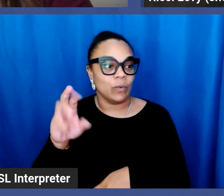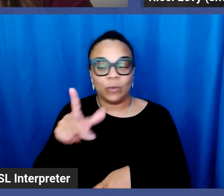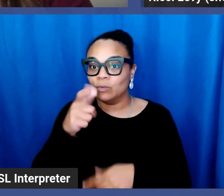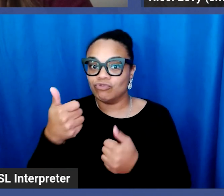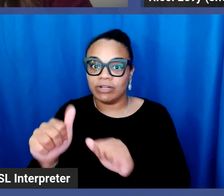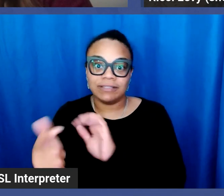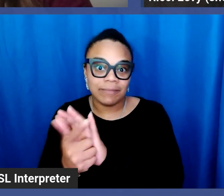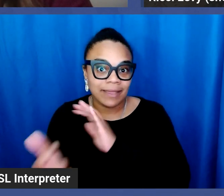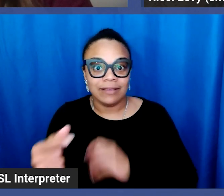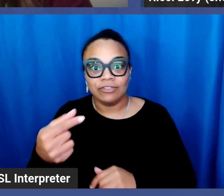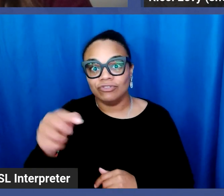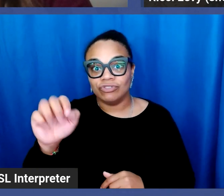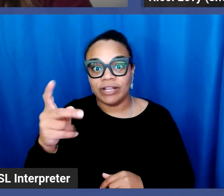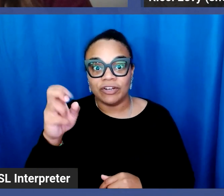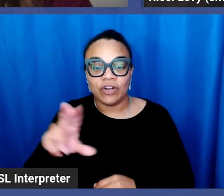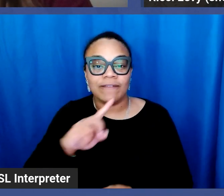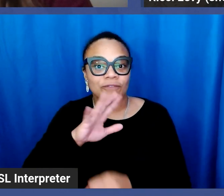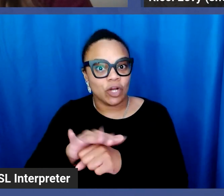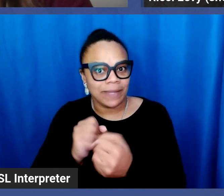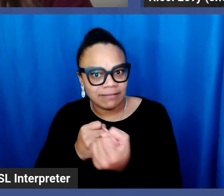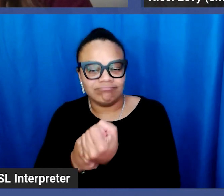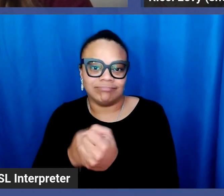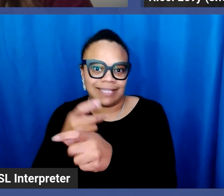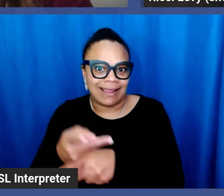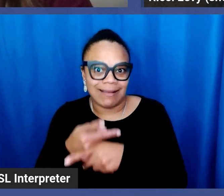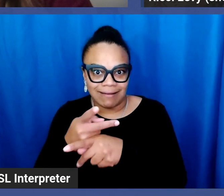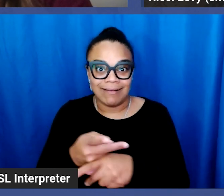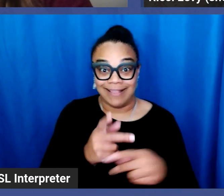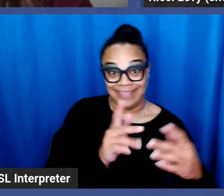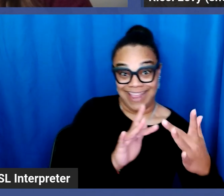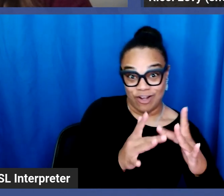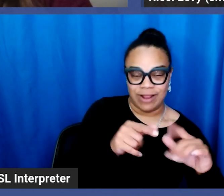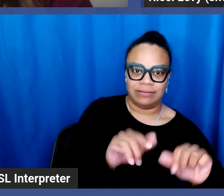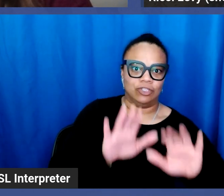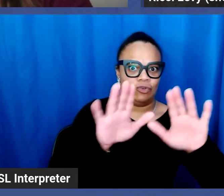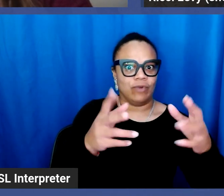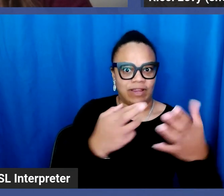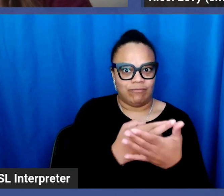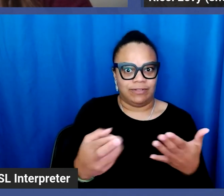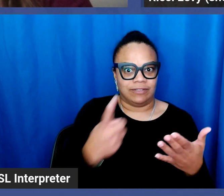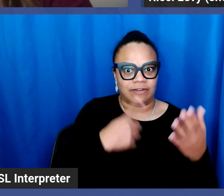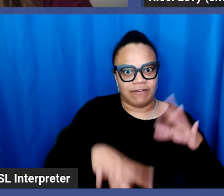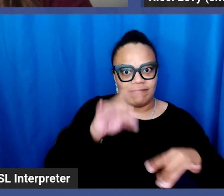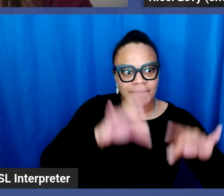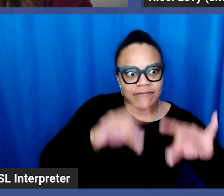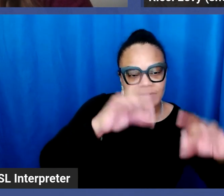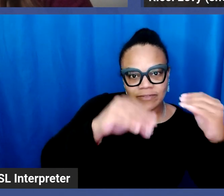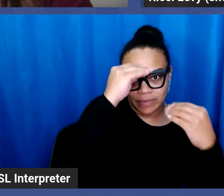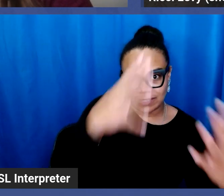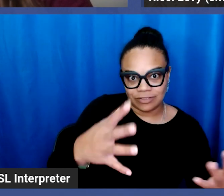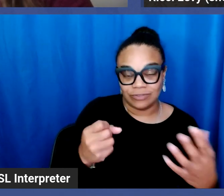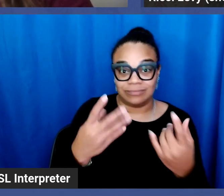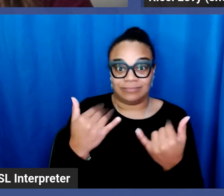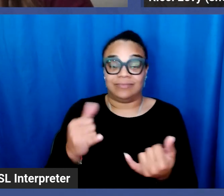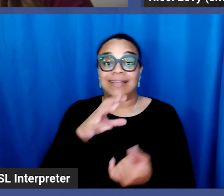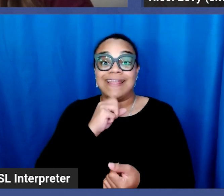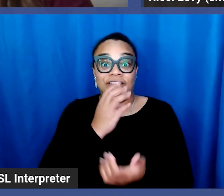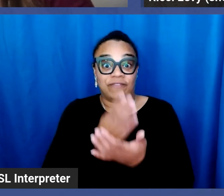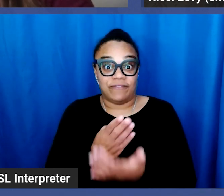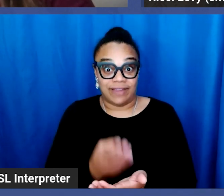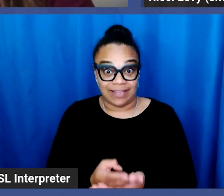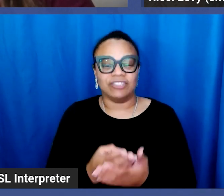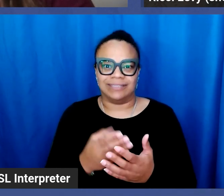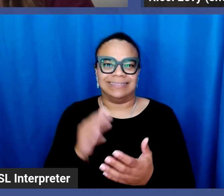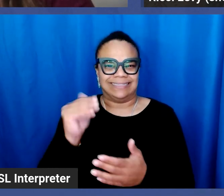is such an important place to find those resources. And so, in addition to age verification, there was a lot of legislation around those